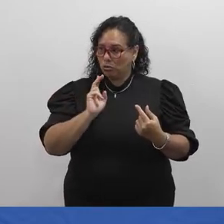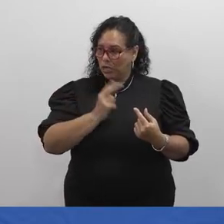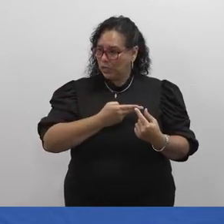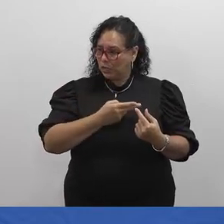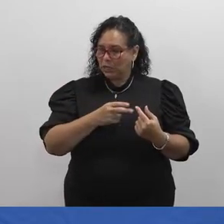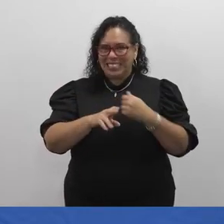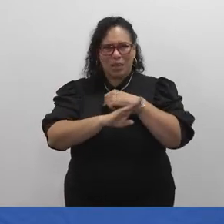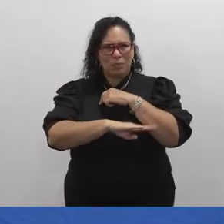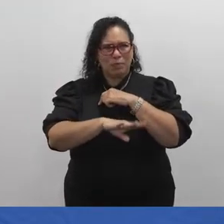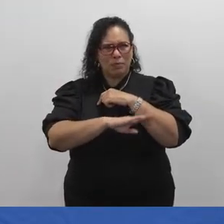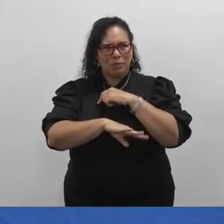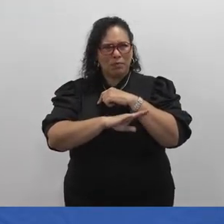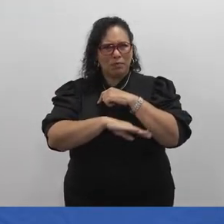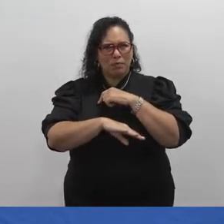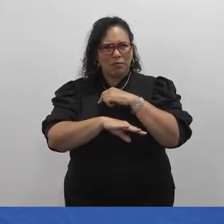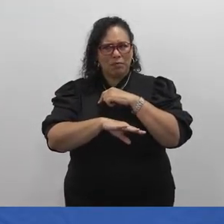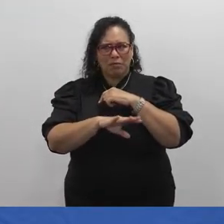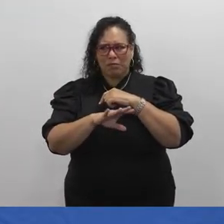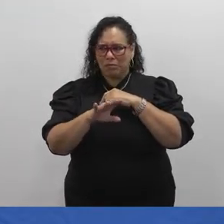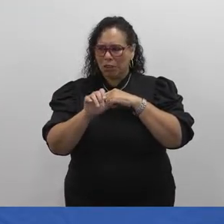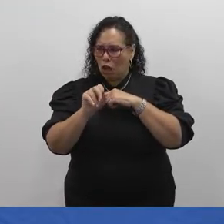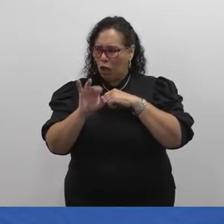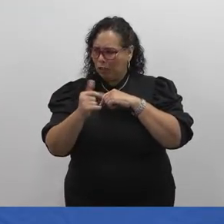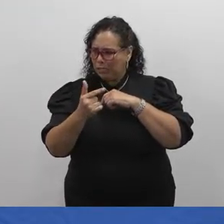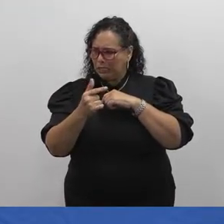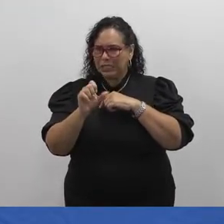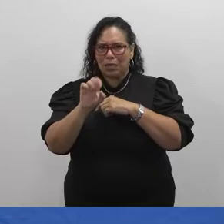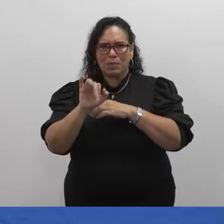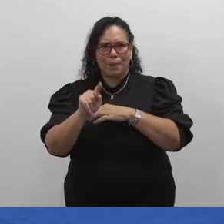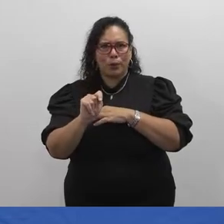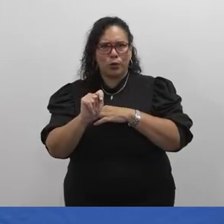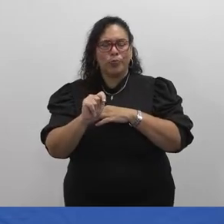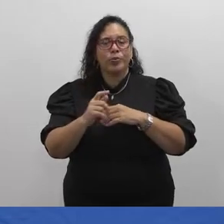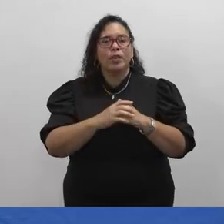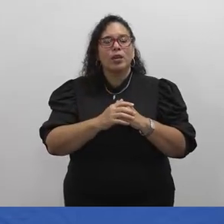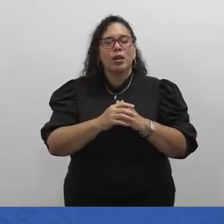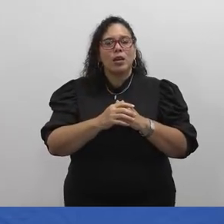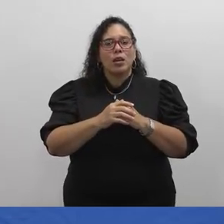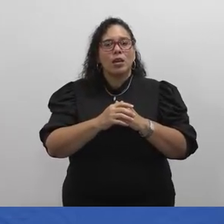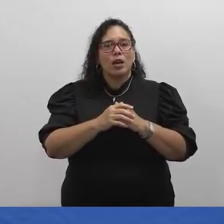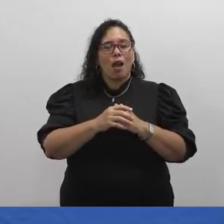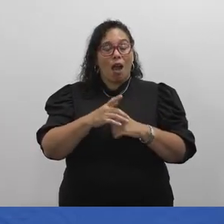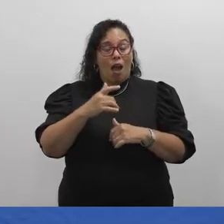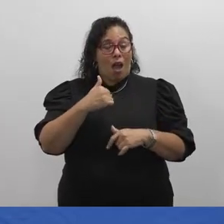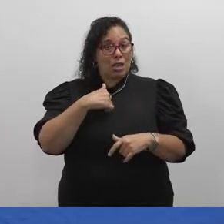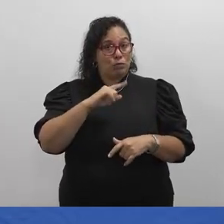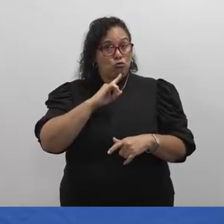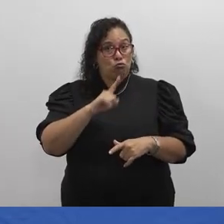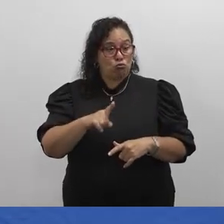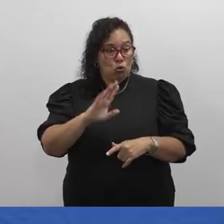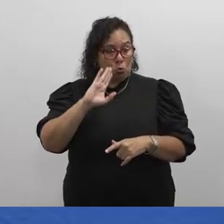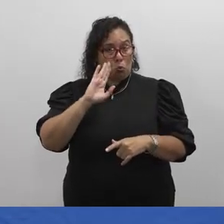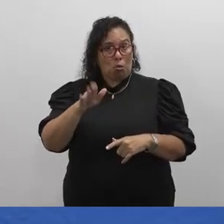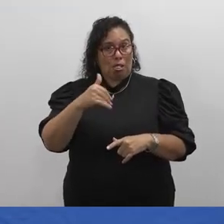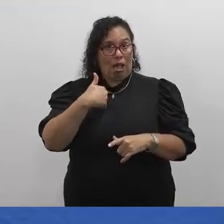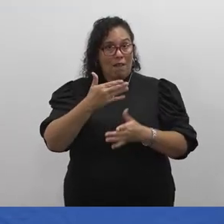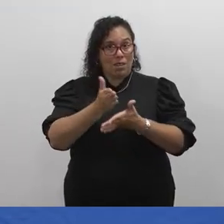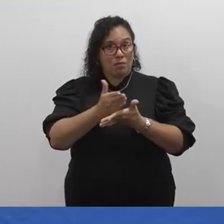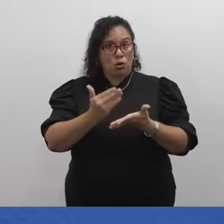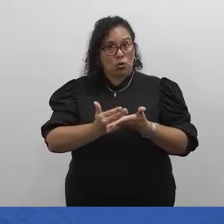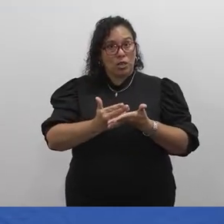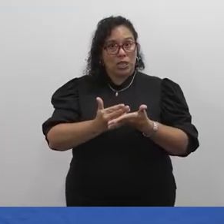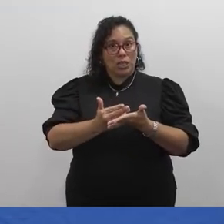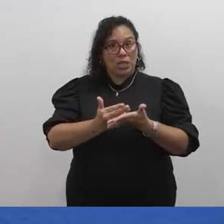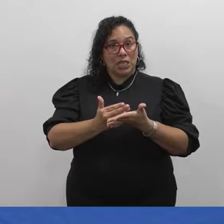September or August? Now I think we rescheduled. September. I am sure they will have components in there